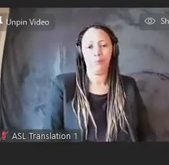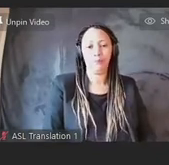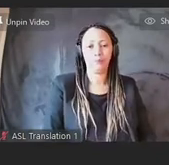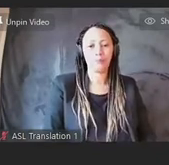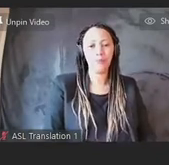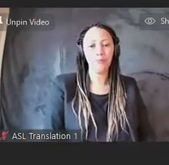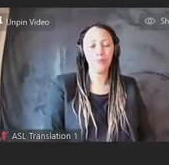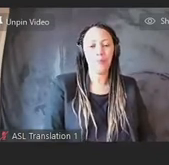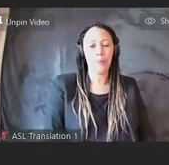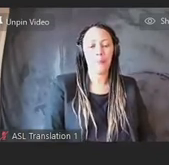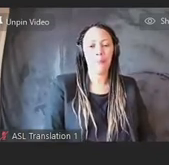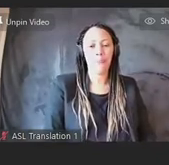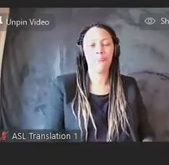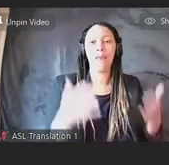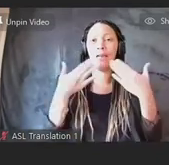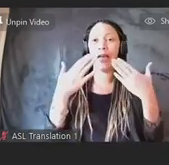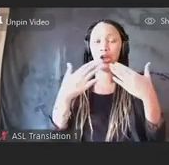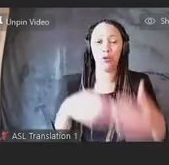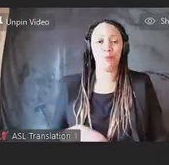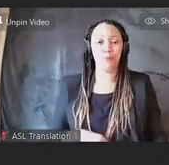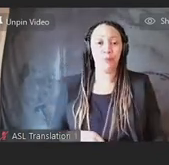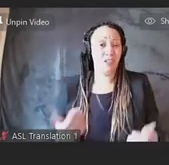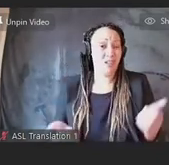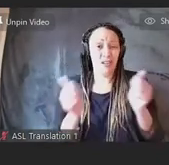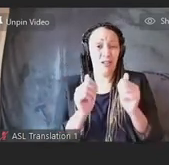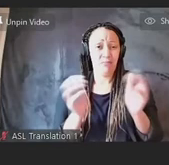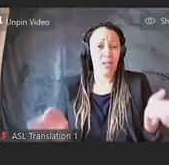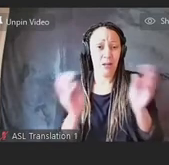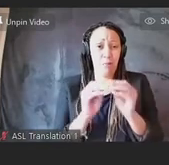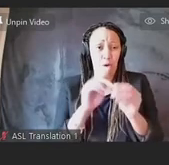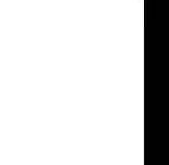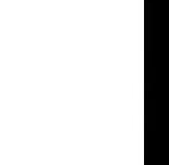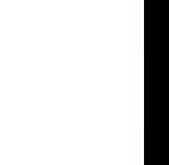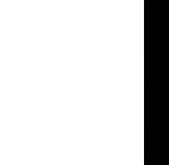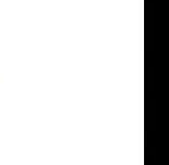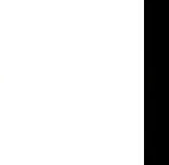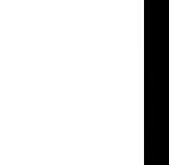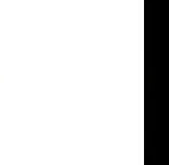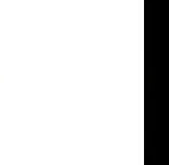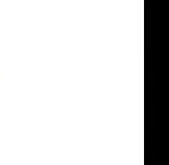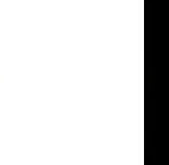Thank you. Any further questions for Mr. Palatnik?